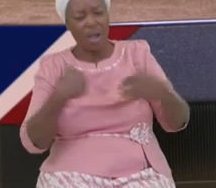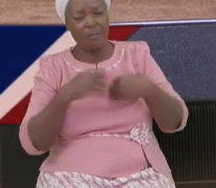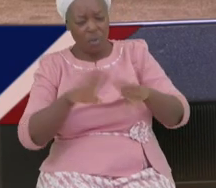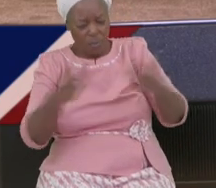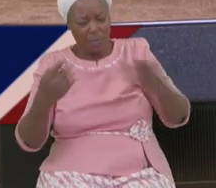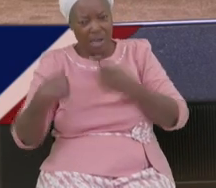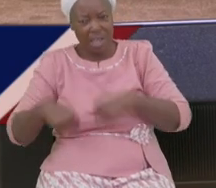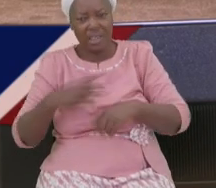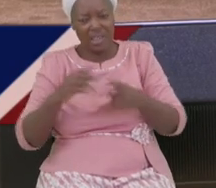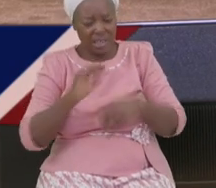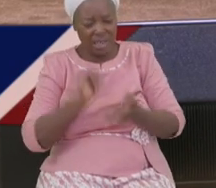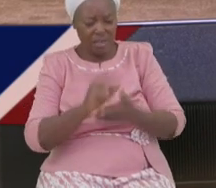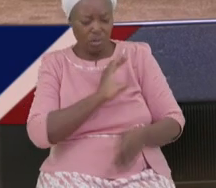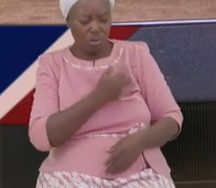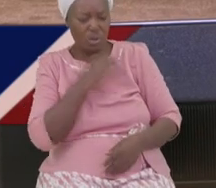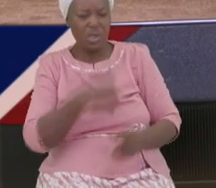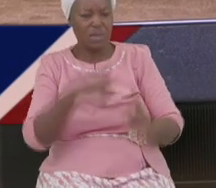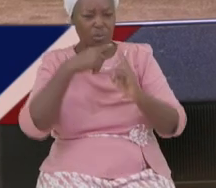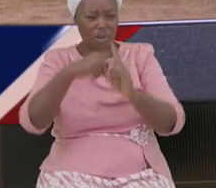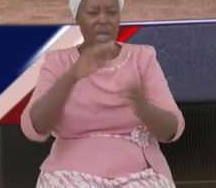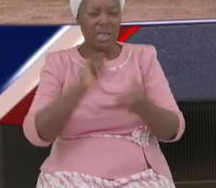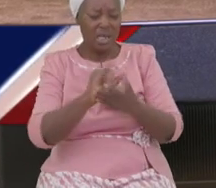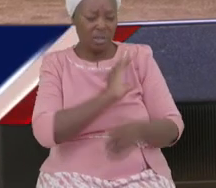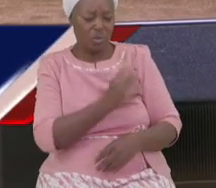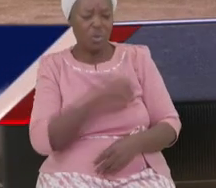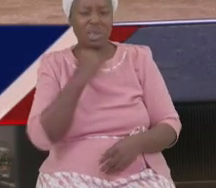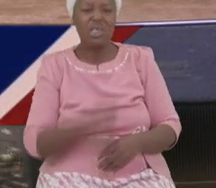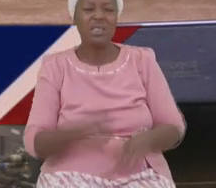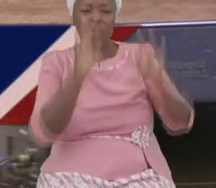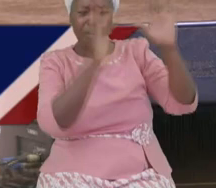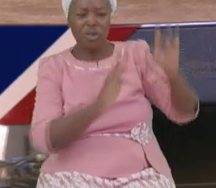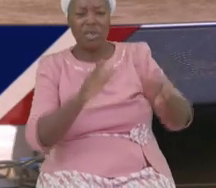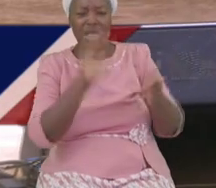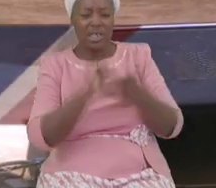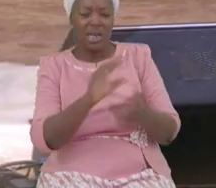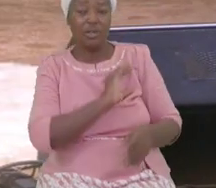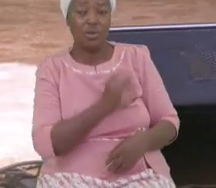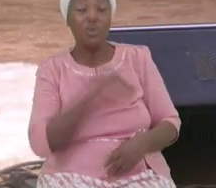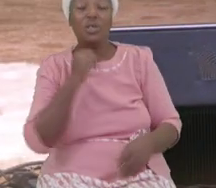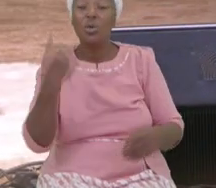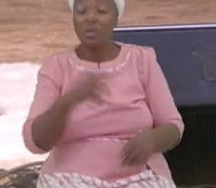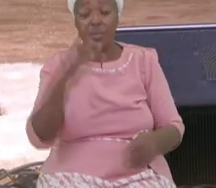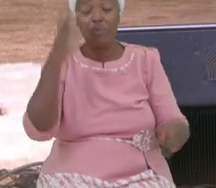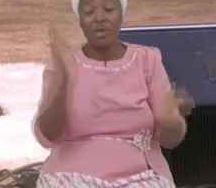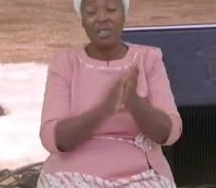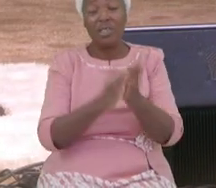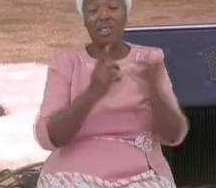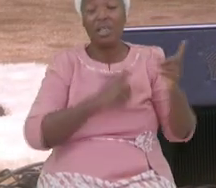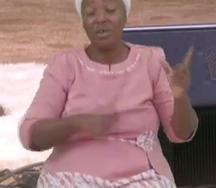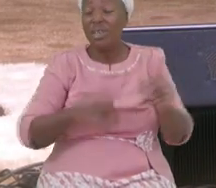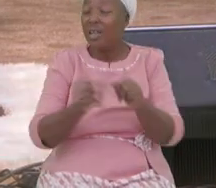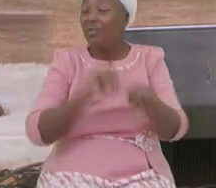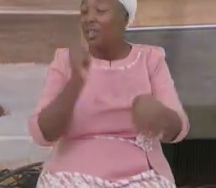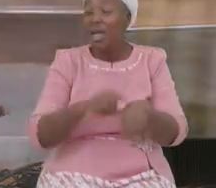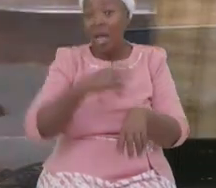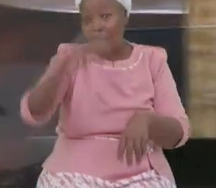is positive. That soul is passionate. And that soul is praising the Lord every time. And